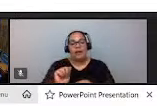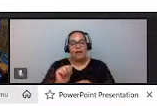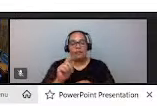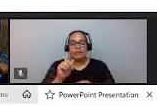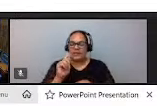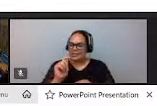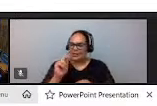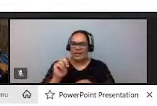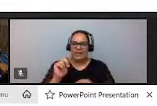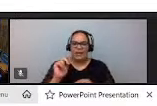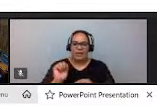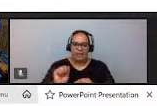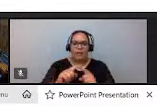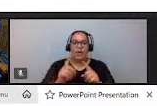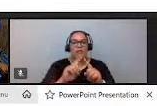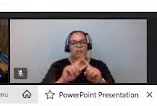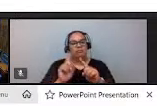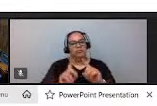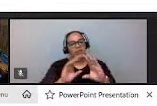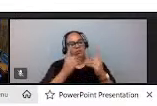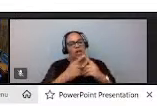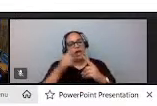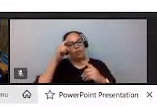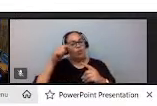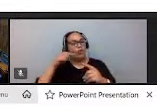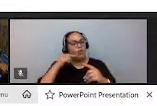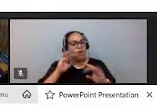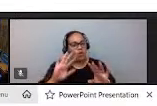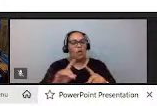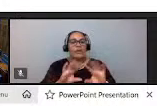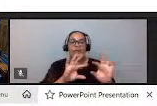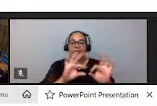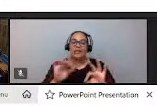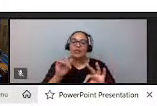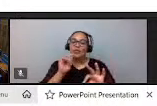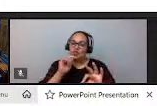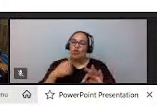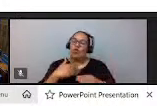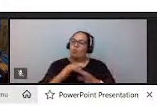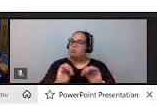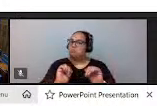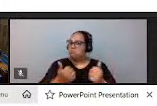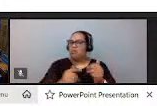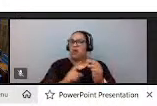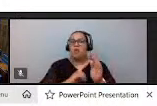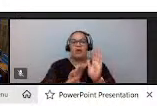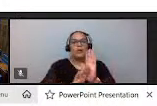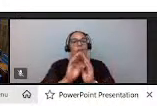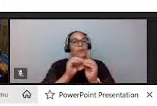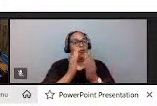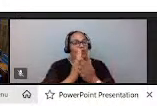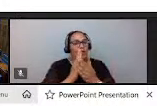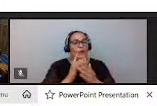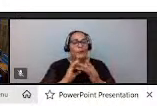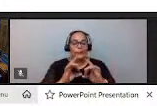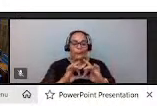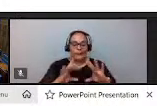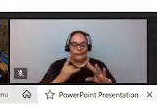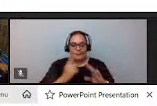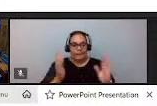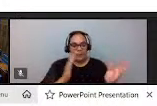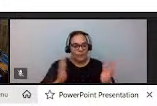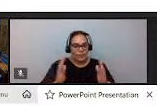operational um departments and portfolios and this has definitely been working well to ensure that at the start of every